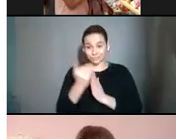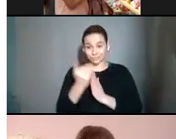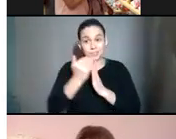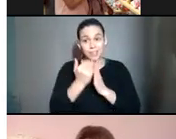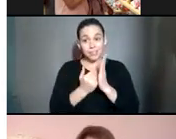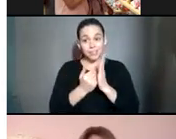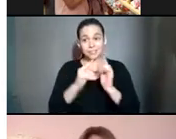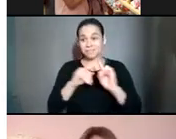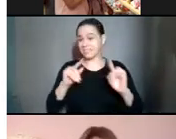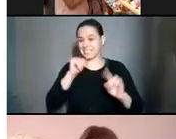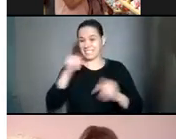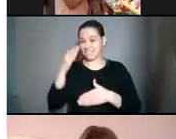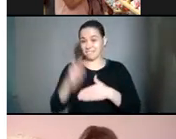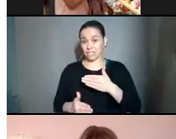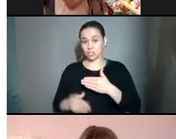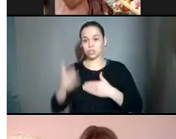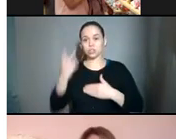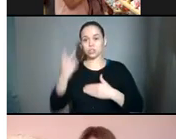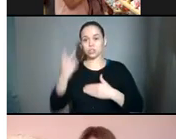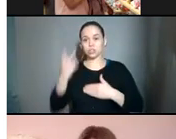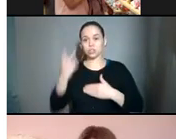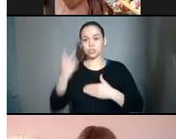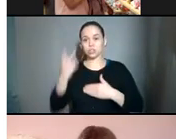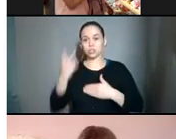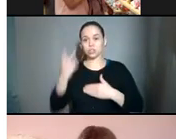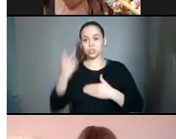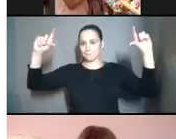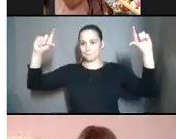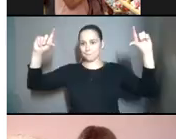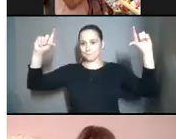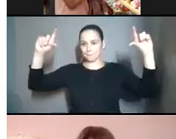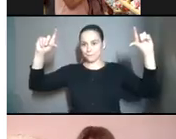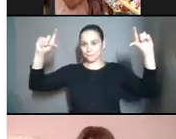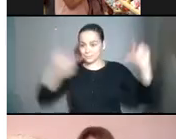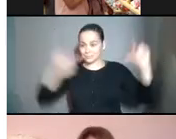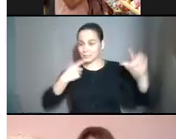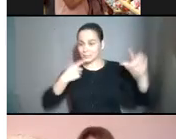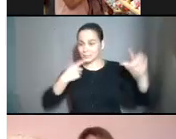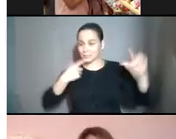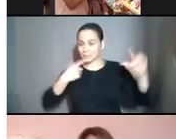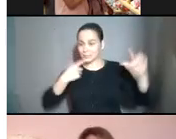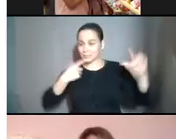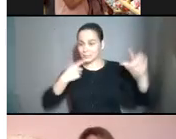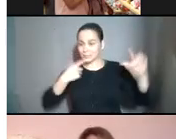banner across the lesson that says "In progress." If your child clicks on My